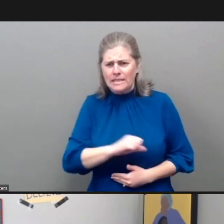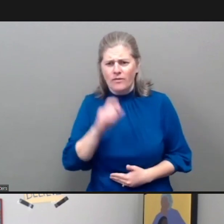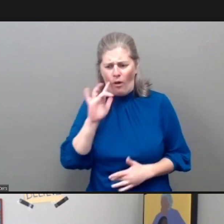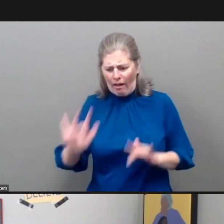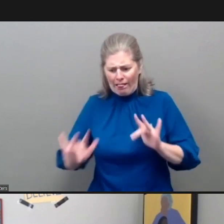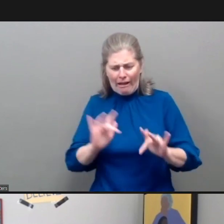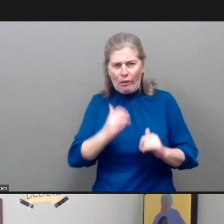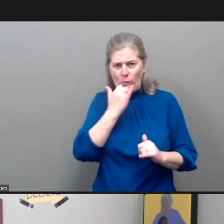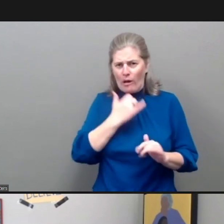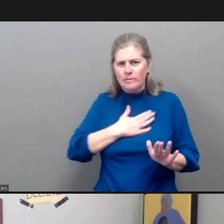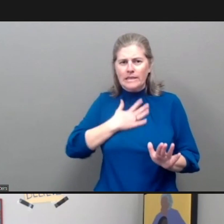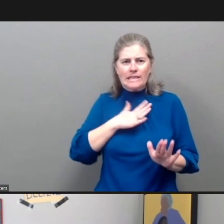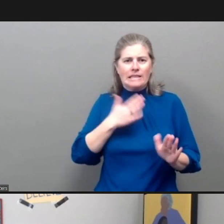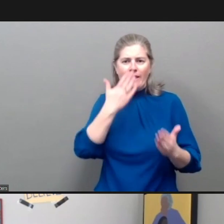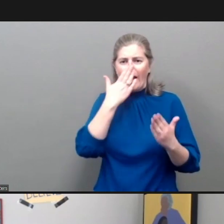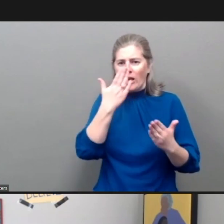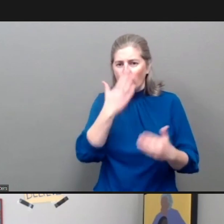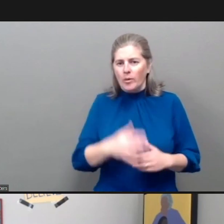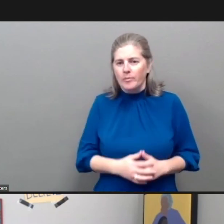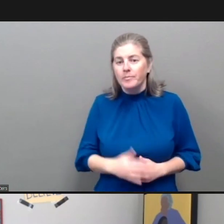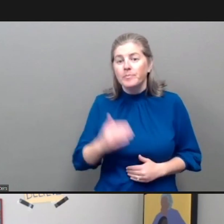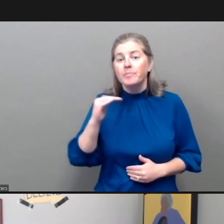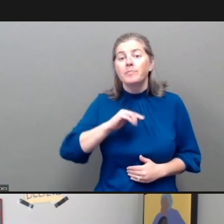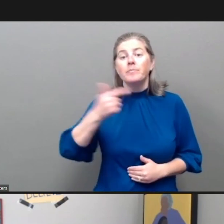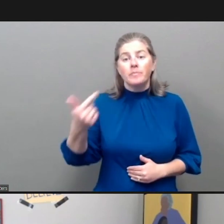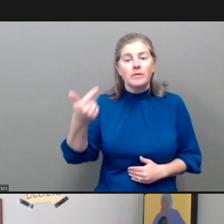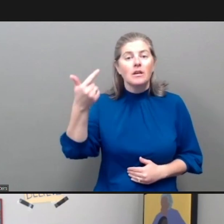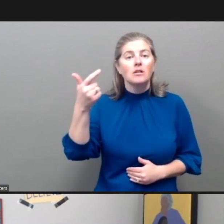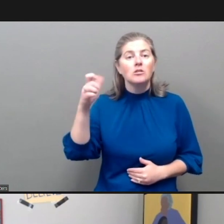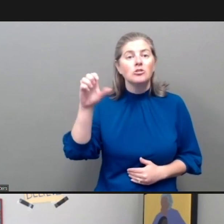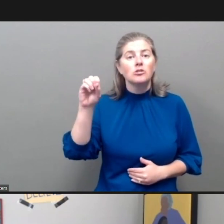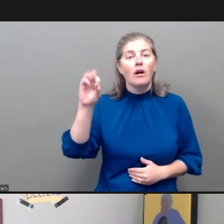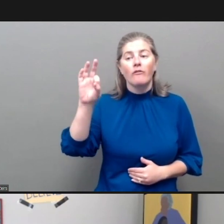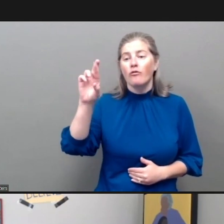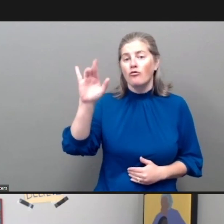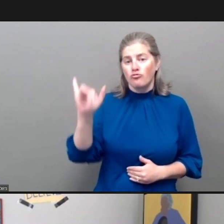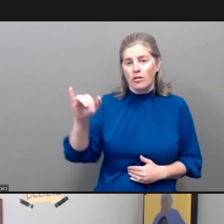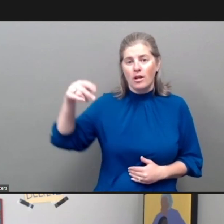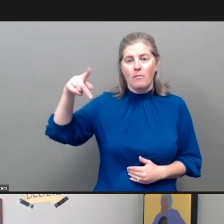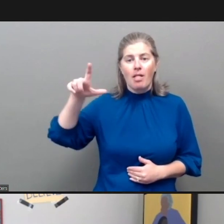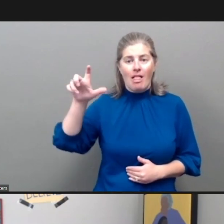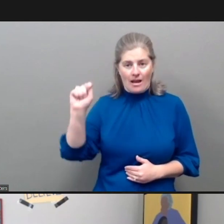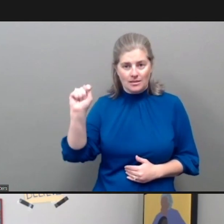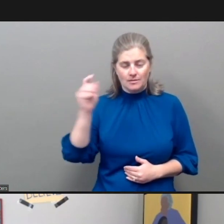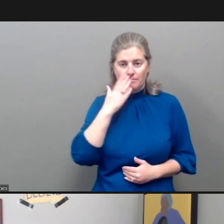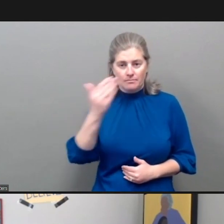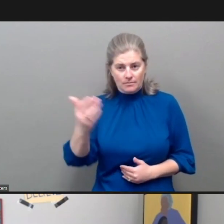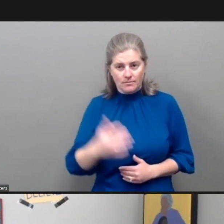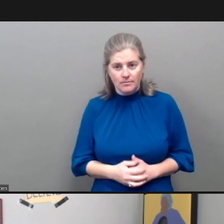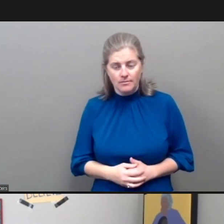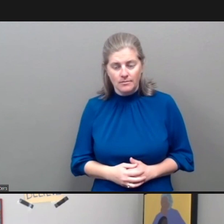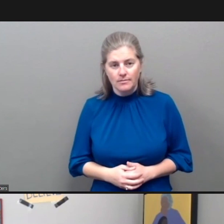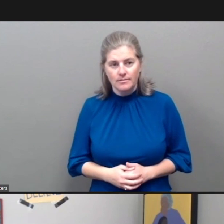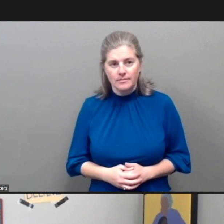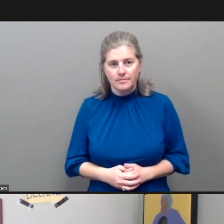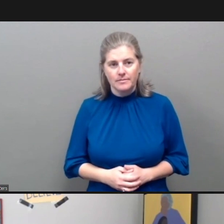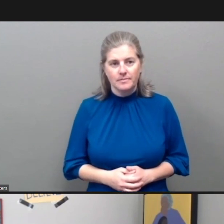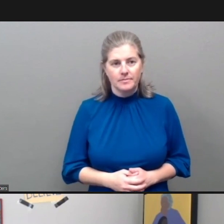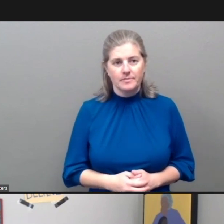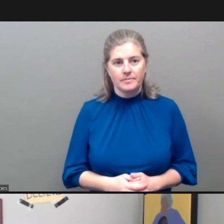So great, thanks, Jessica. Next, we'll turn to Jeffrey Plant, followed by Tommy Lopez. Jeffrey, you are